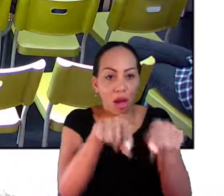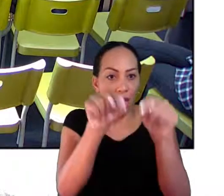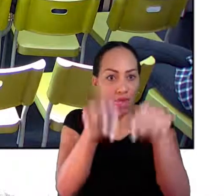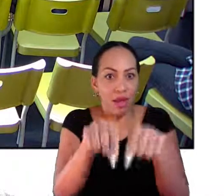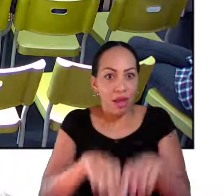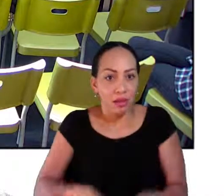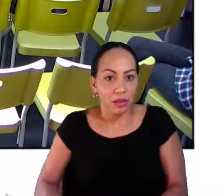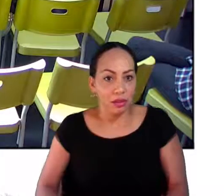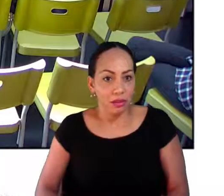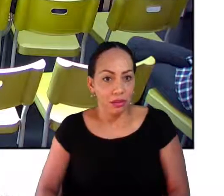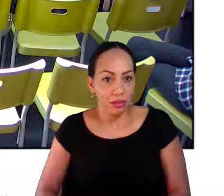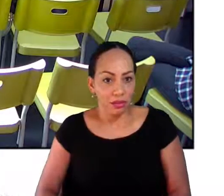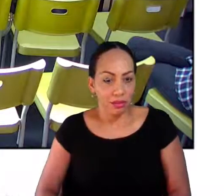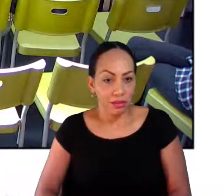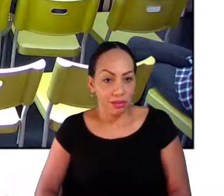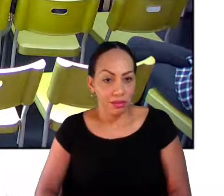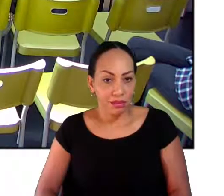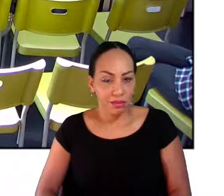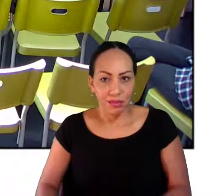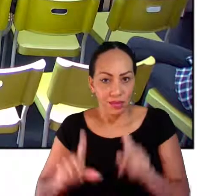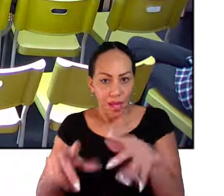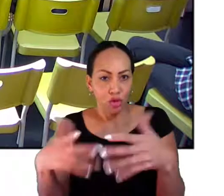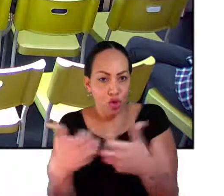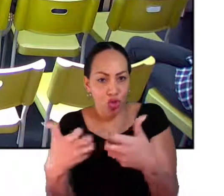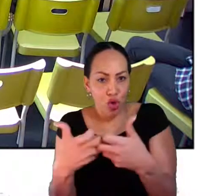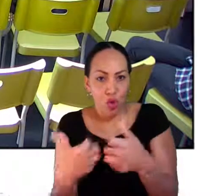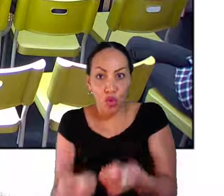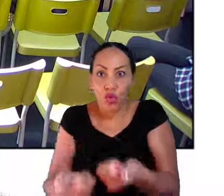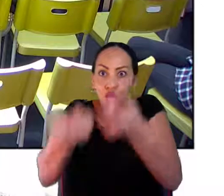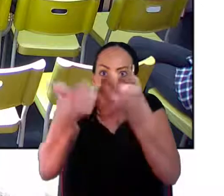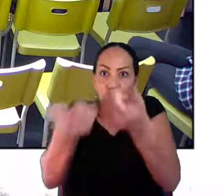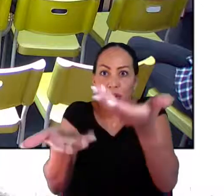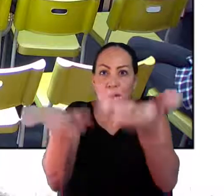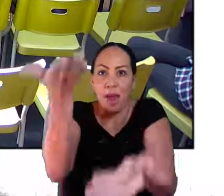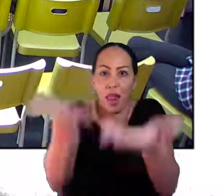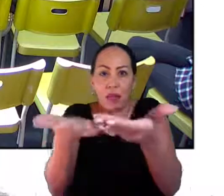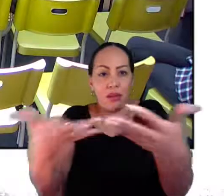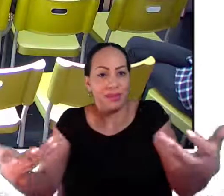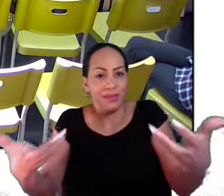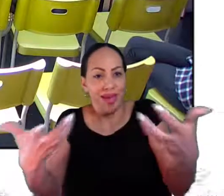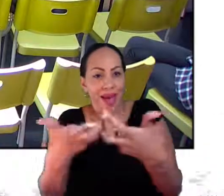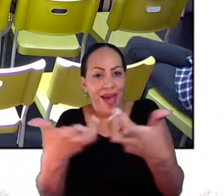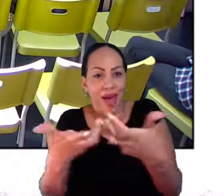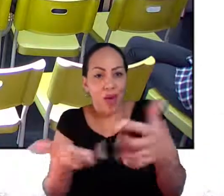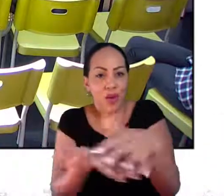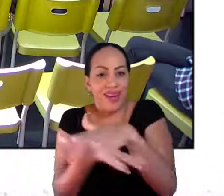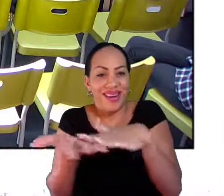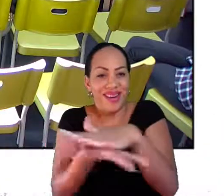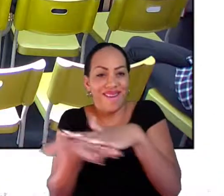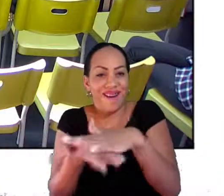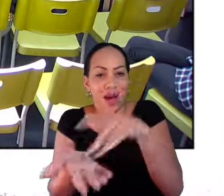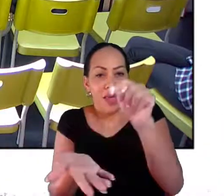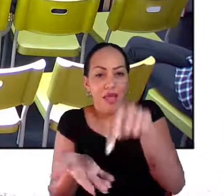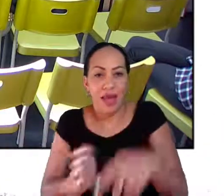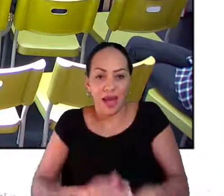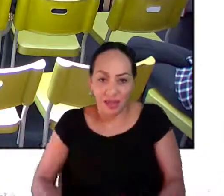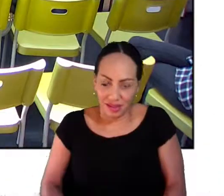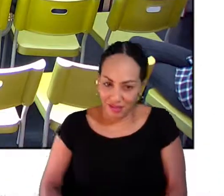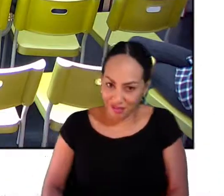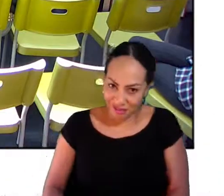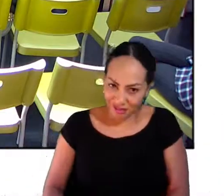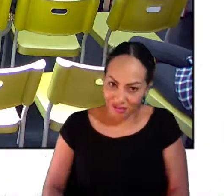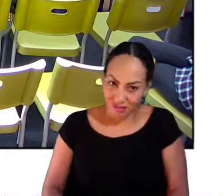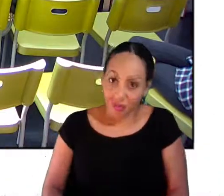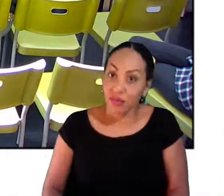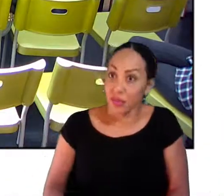like sort of the good balance and how you define that. That's a really great question, and it's one of the things that comes up. So when you